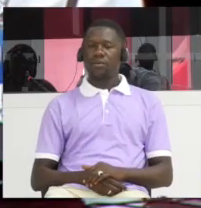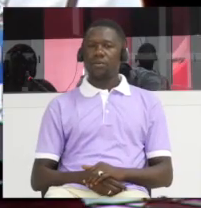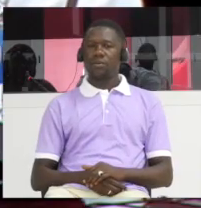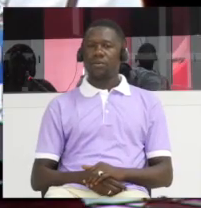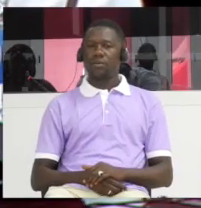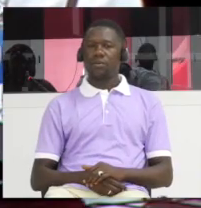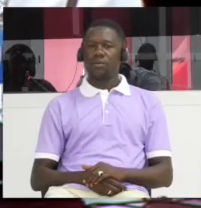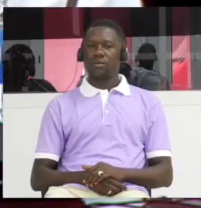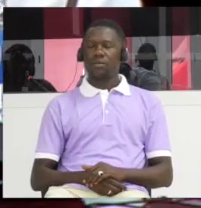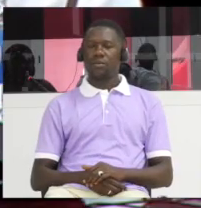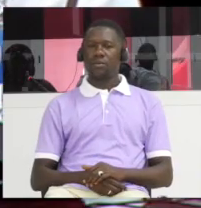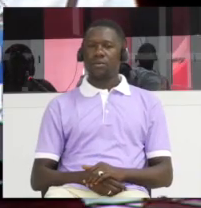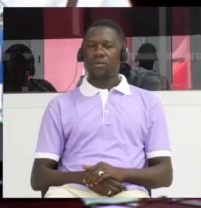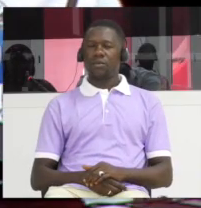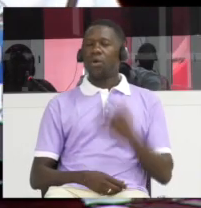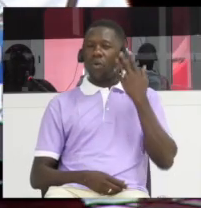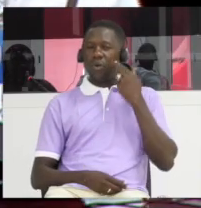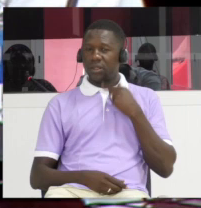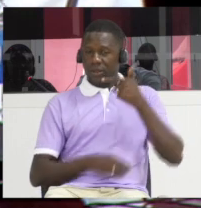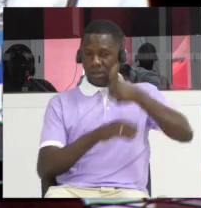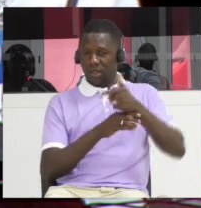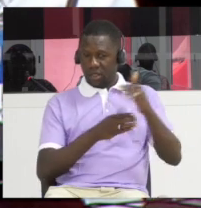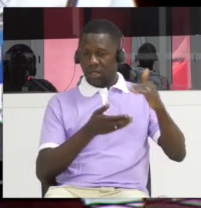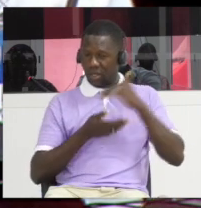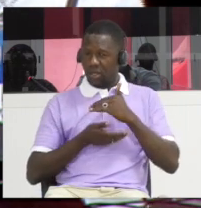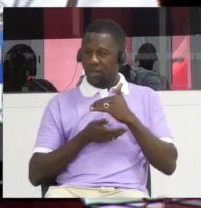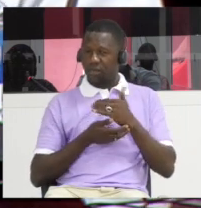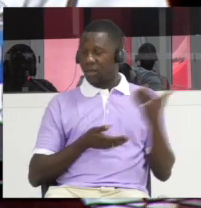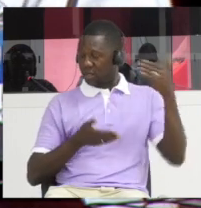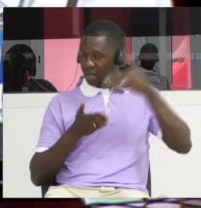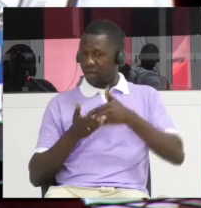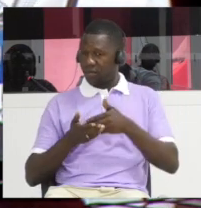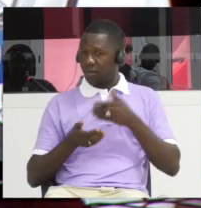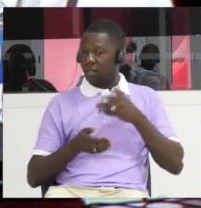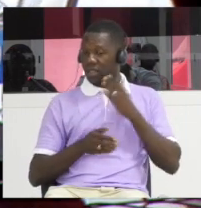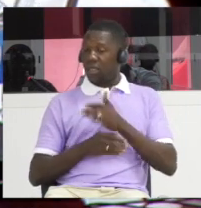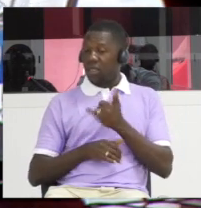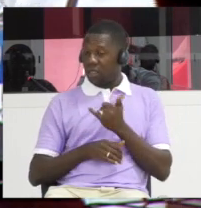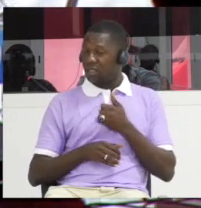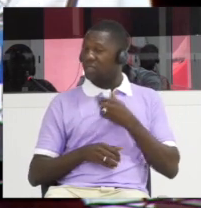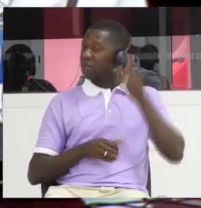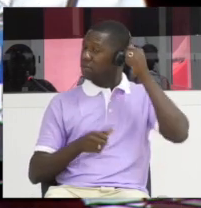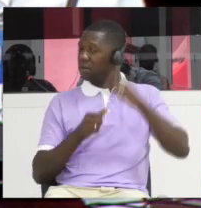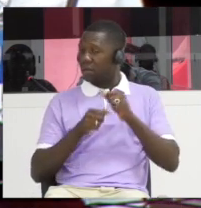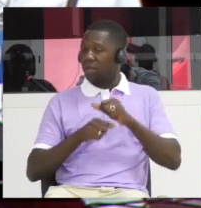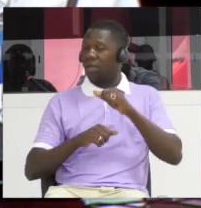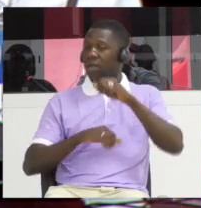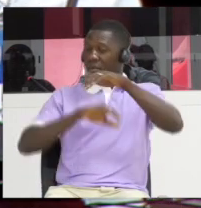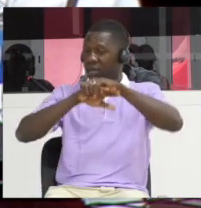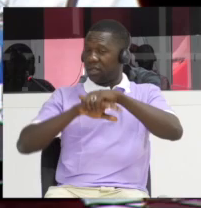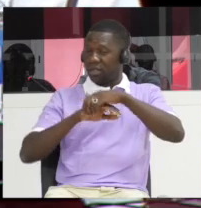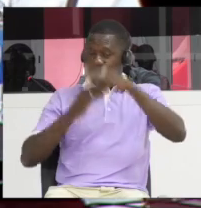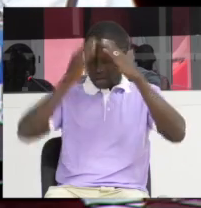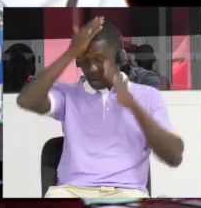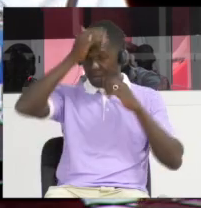When the Nigerians arrived, of course, there was also the British Army training team. Do you